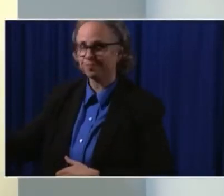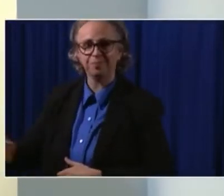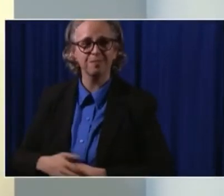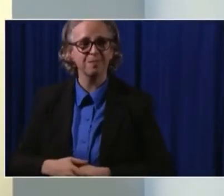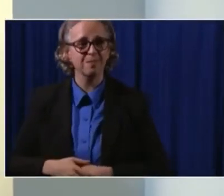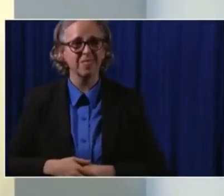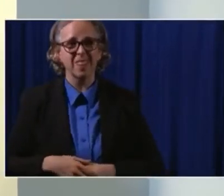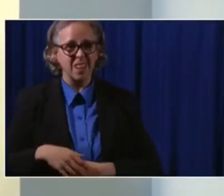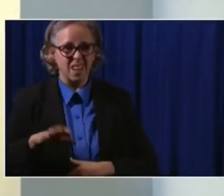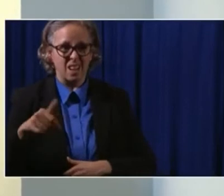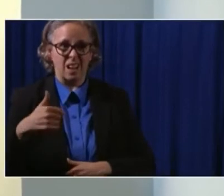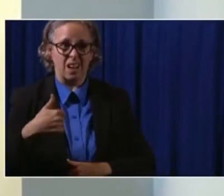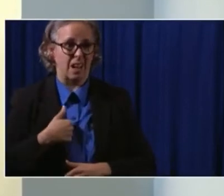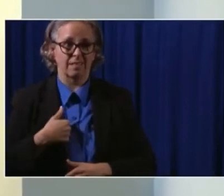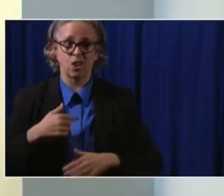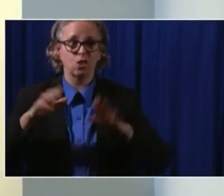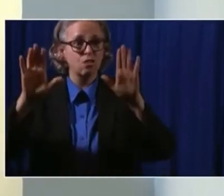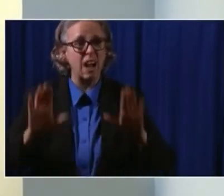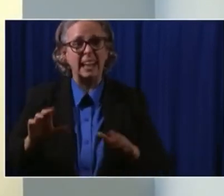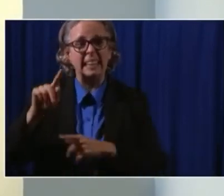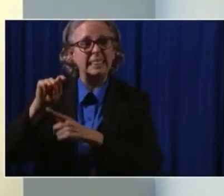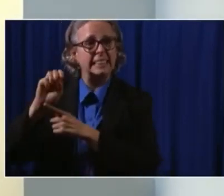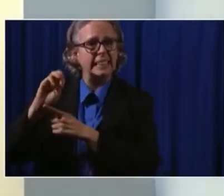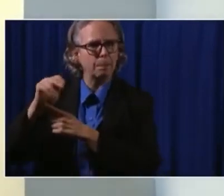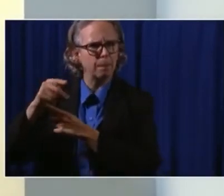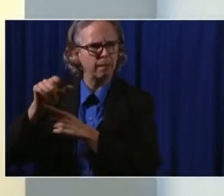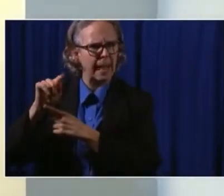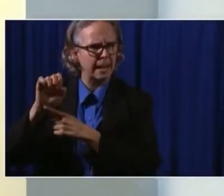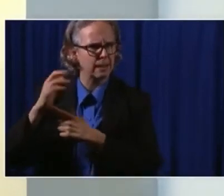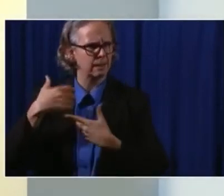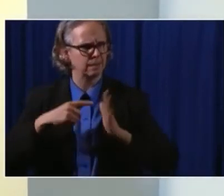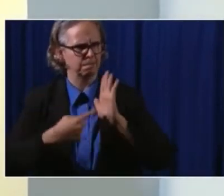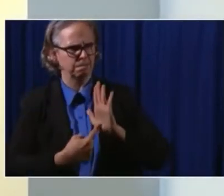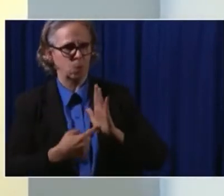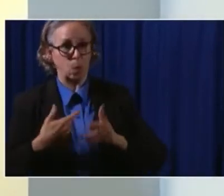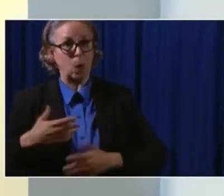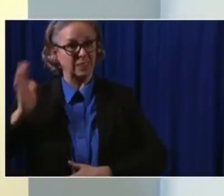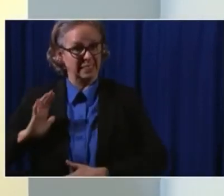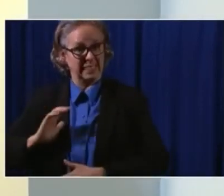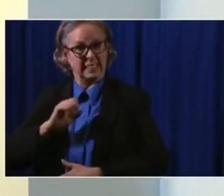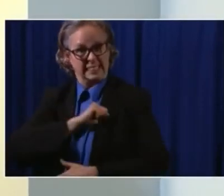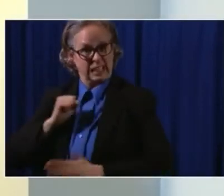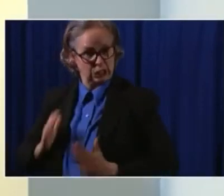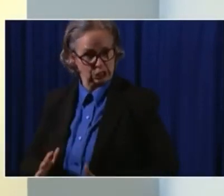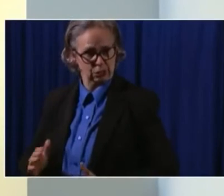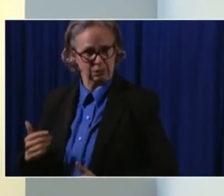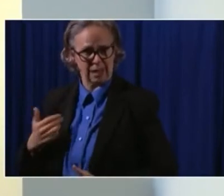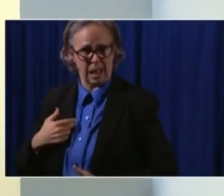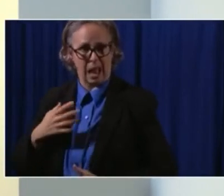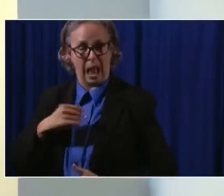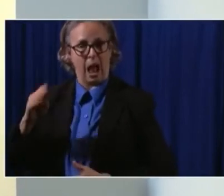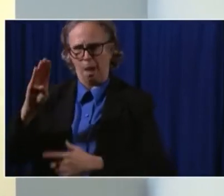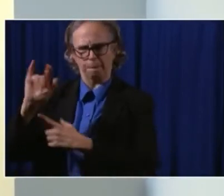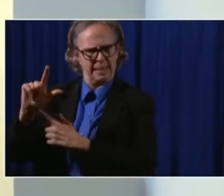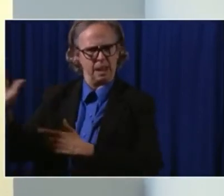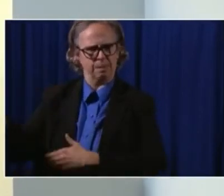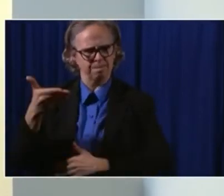bill when I was in the Ohio Senate that passed the Ohio Senate that would require public disclosure of these types of funds. It